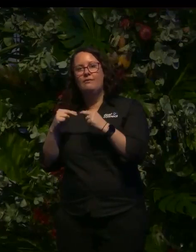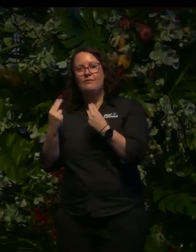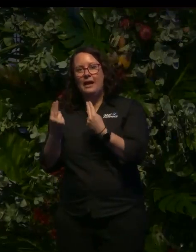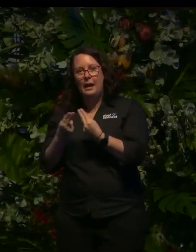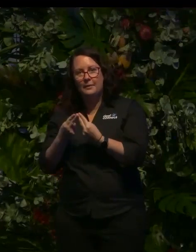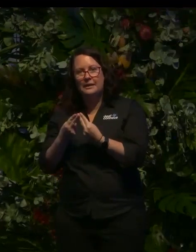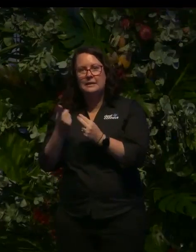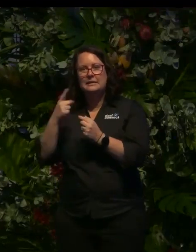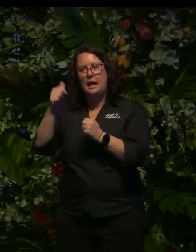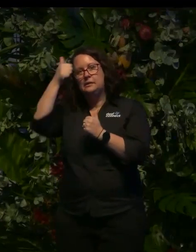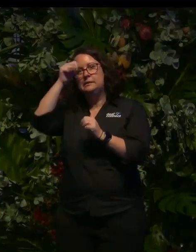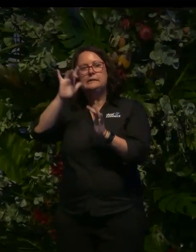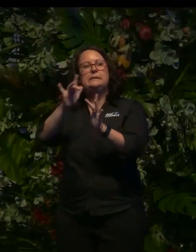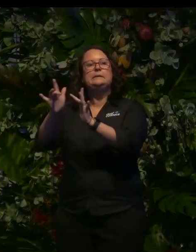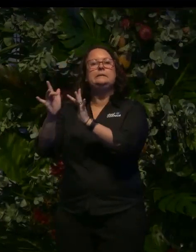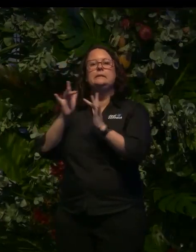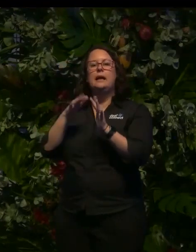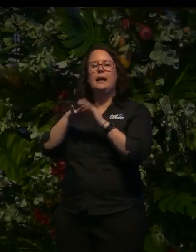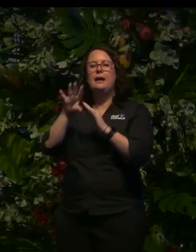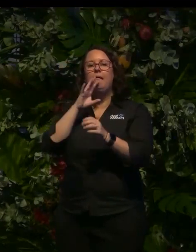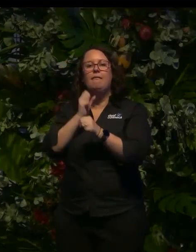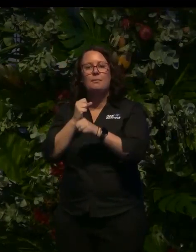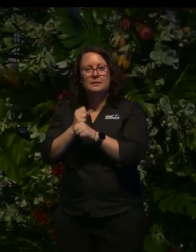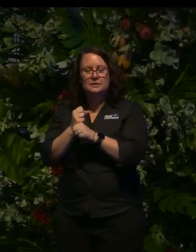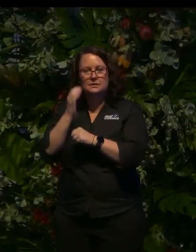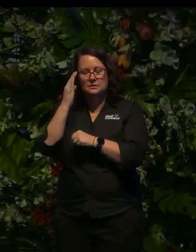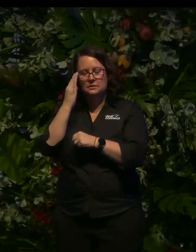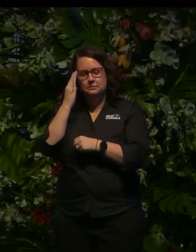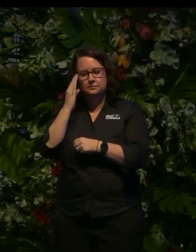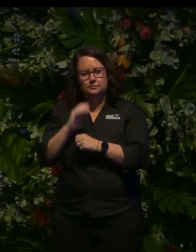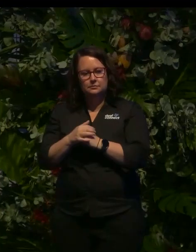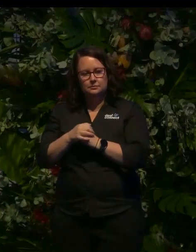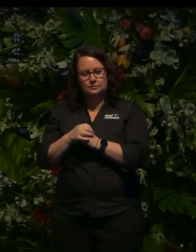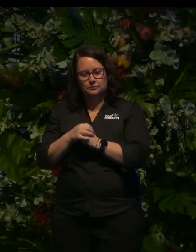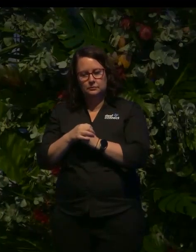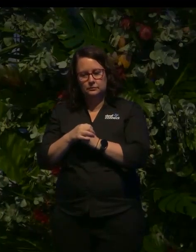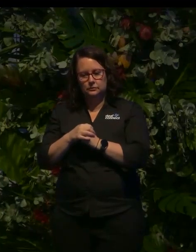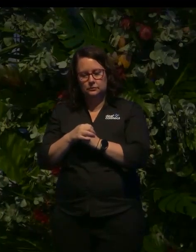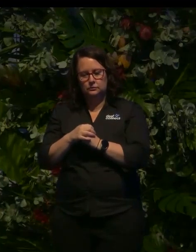families and connections in the government and